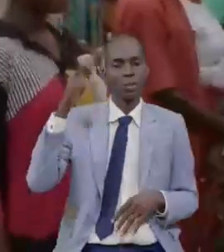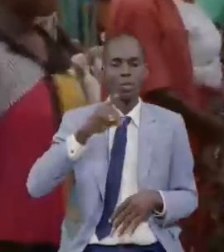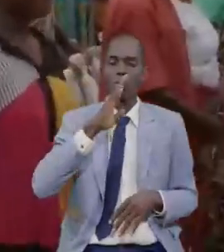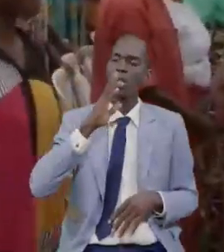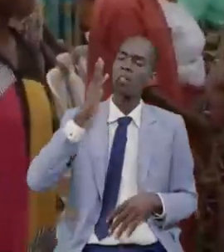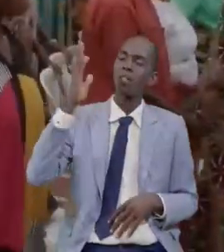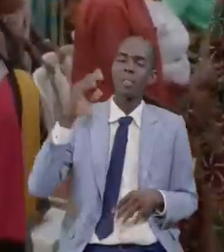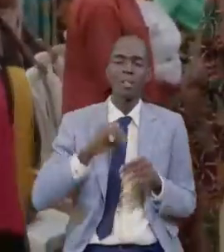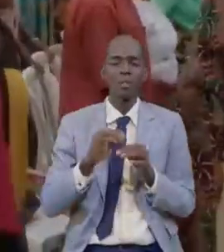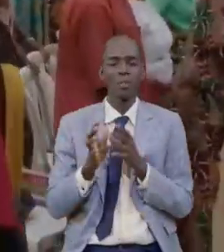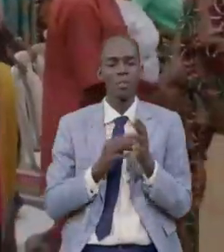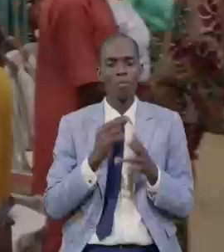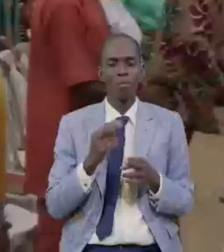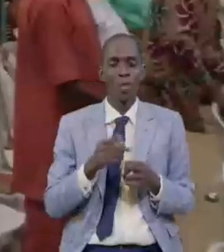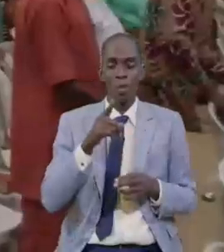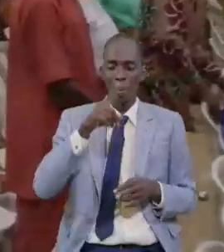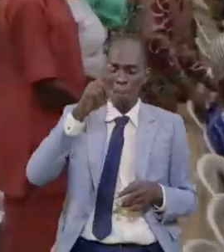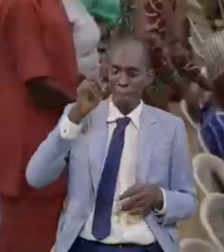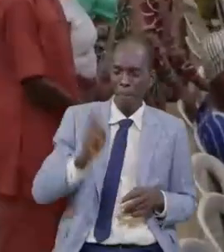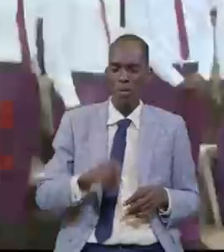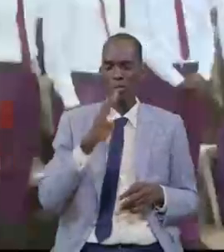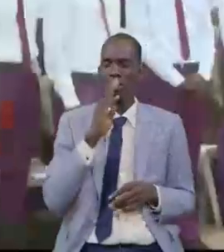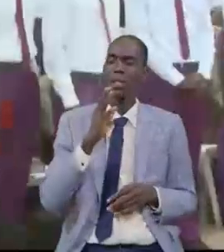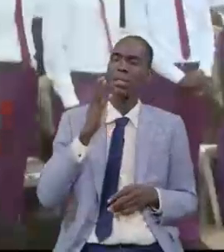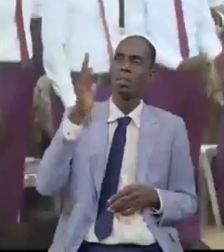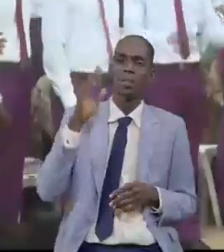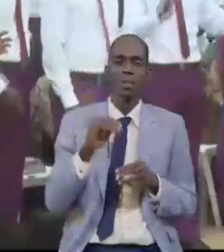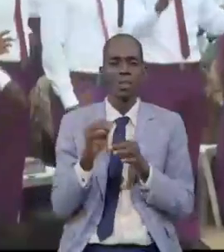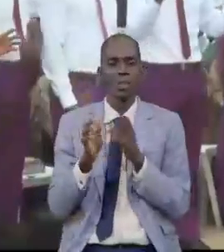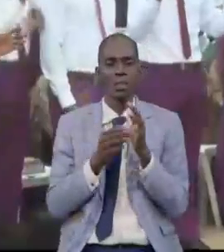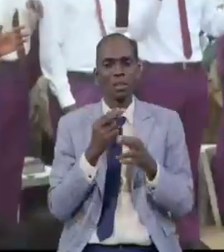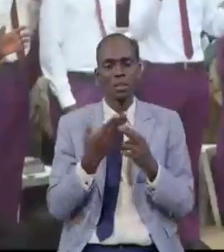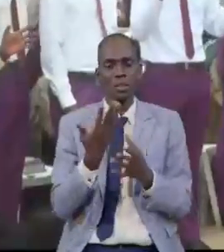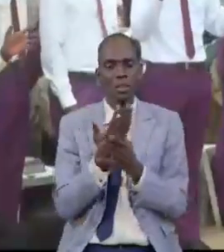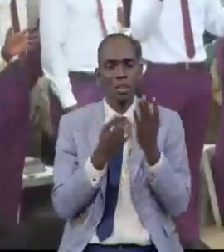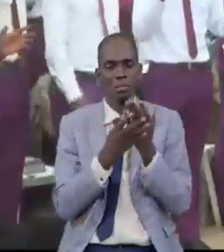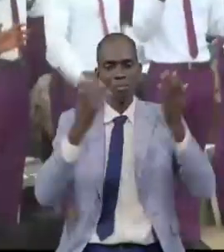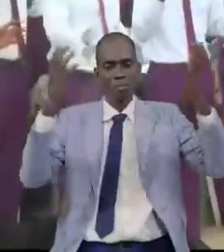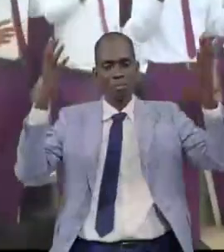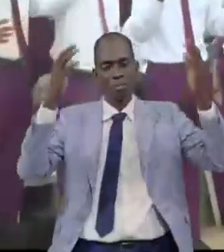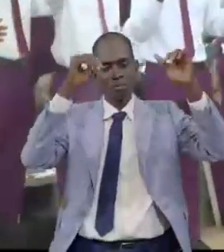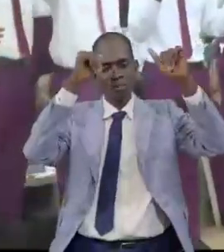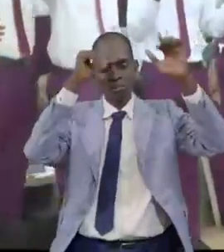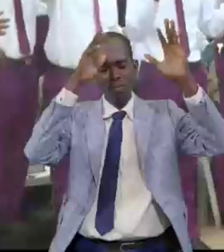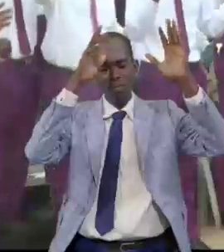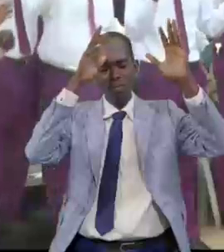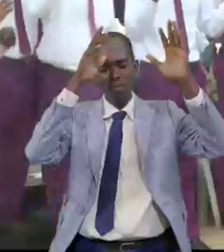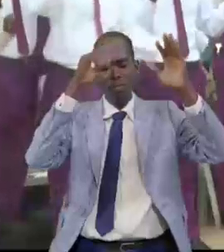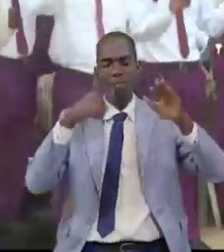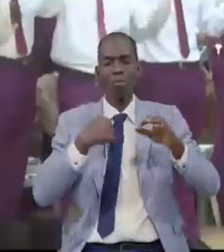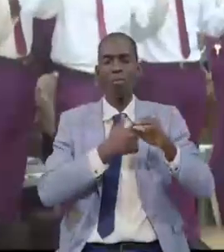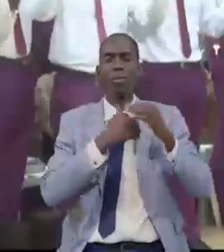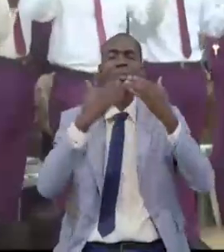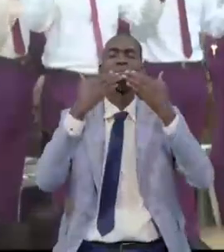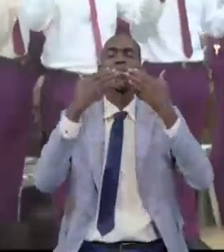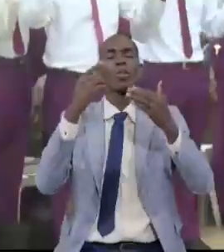you must be there. Raise up that hand again. Let's pray together. Father, we thank you for your love.